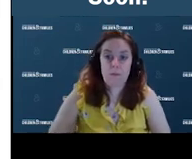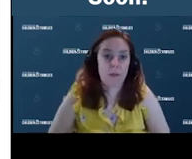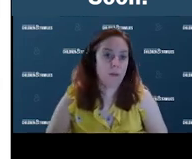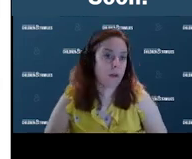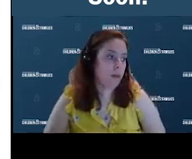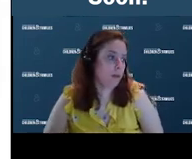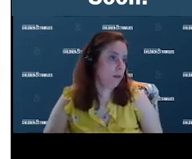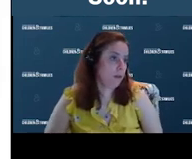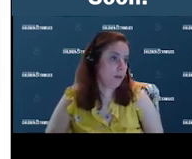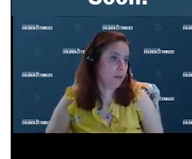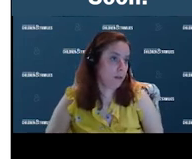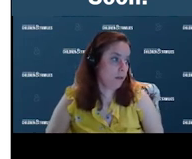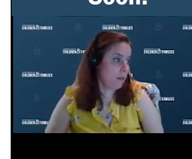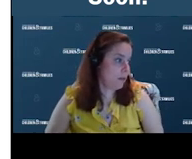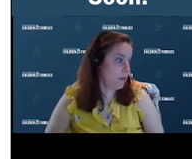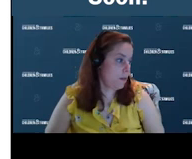training.